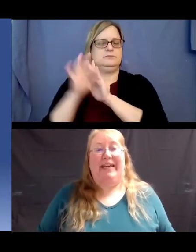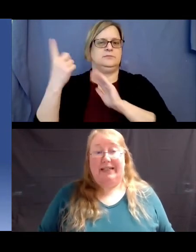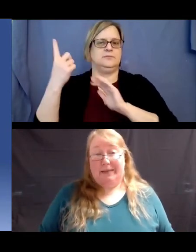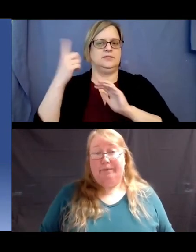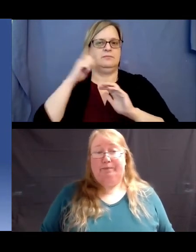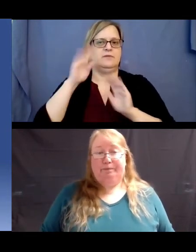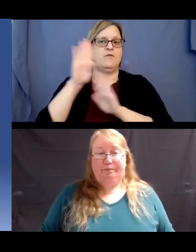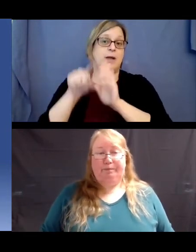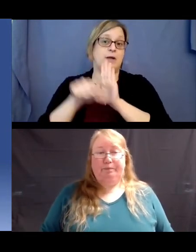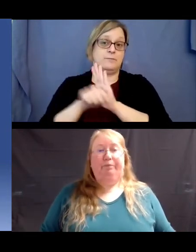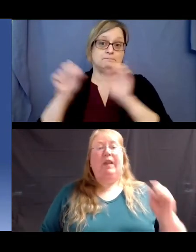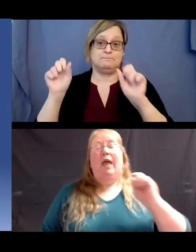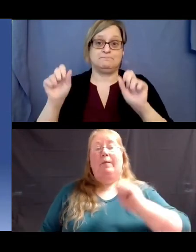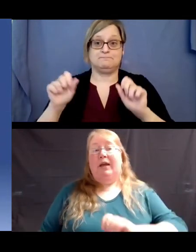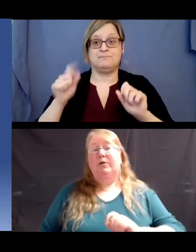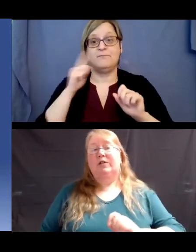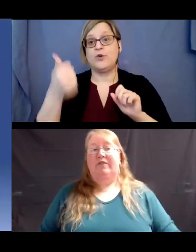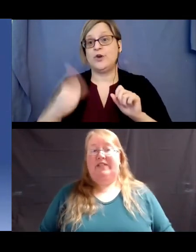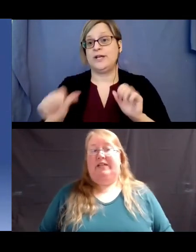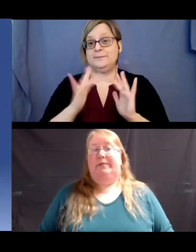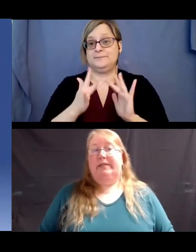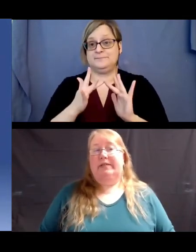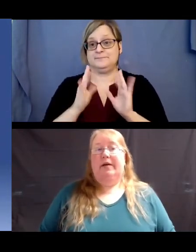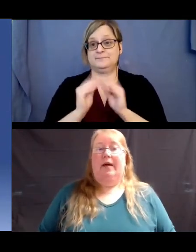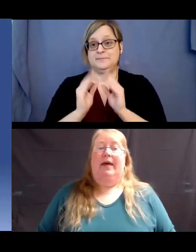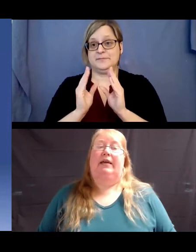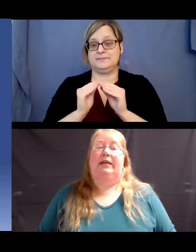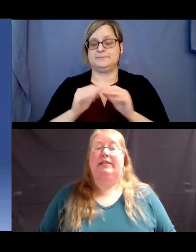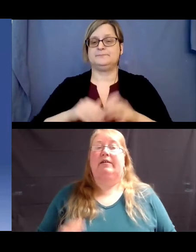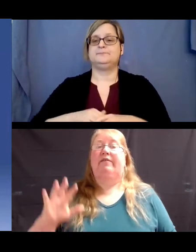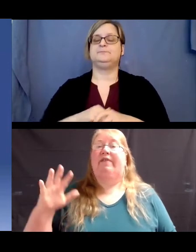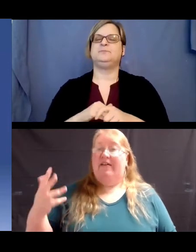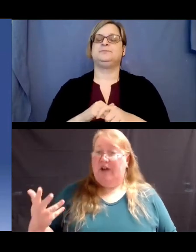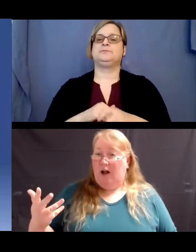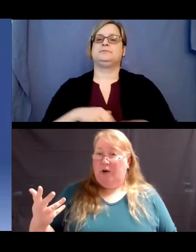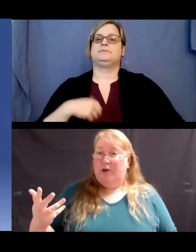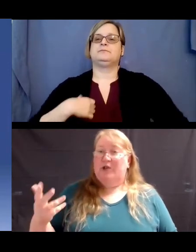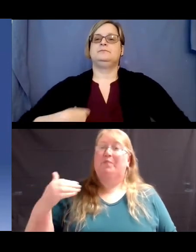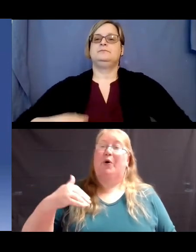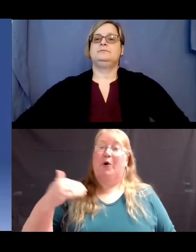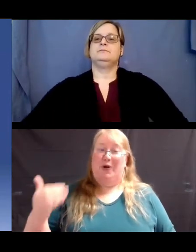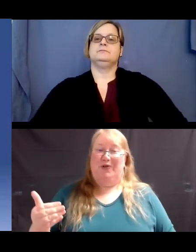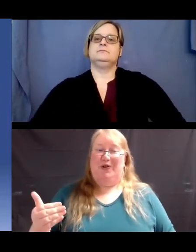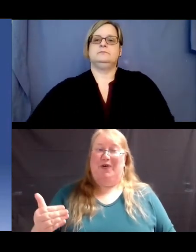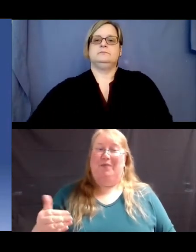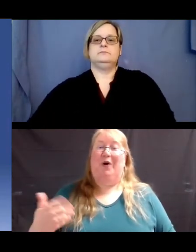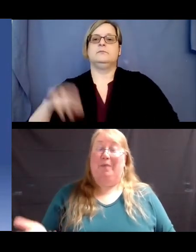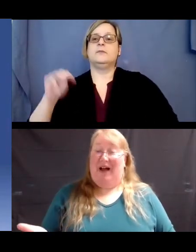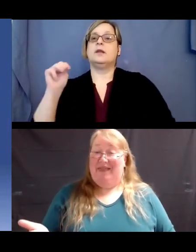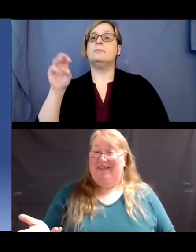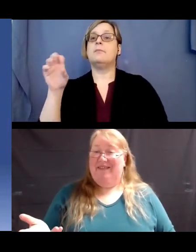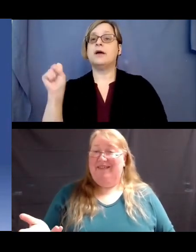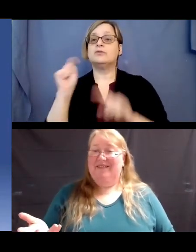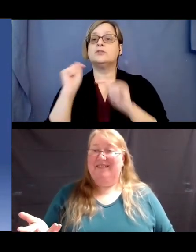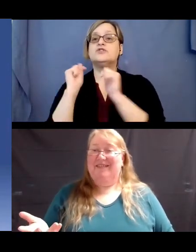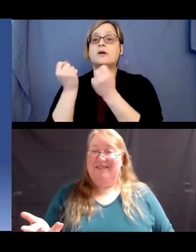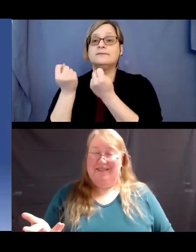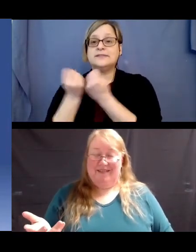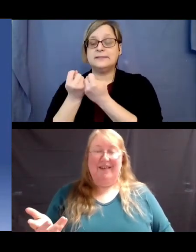online meetings. Microsoft Teams is $5 per user per month,